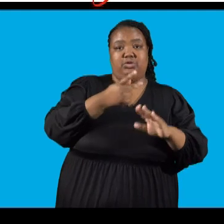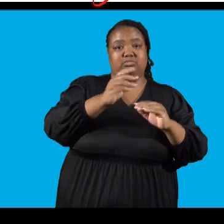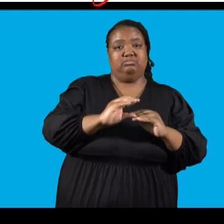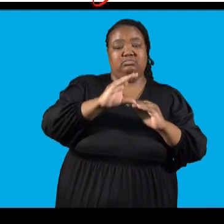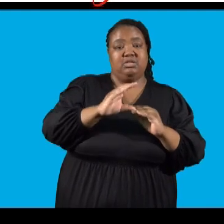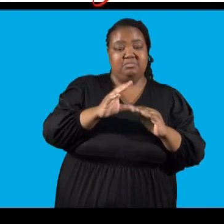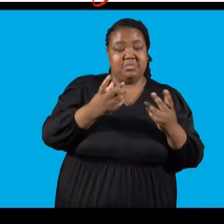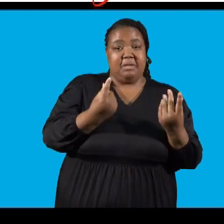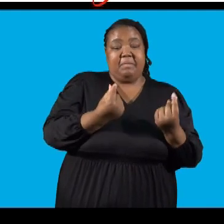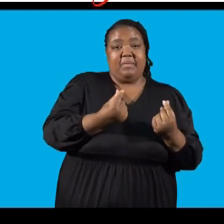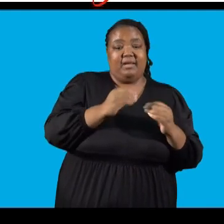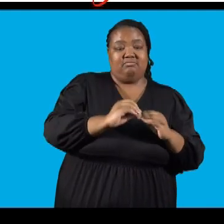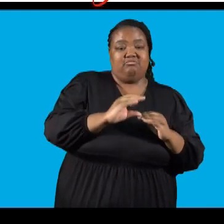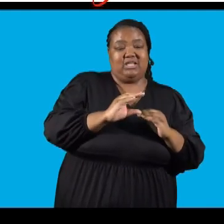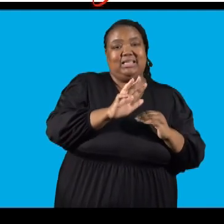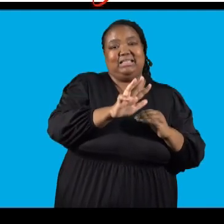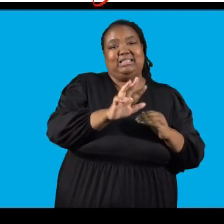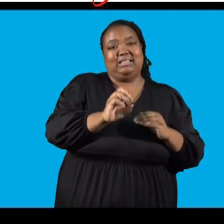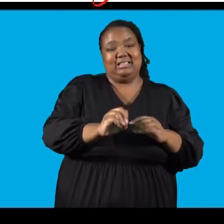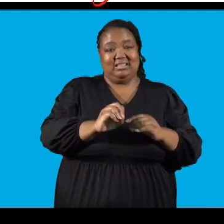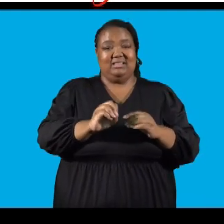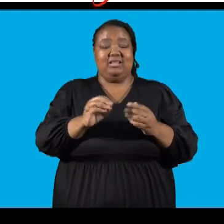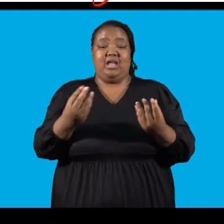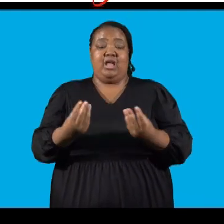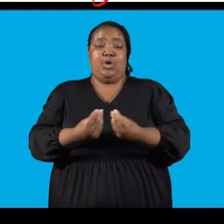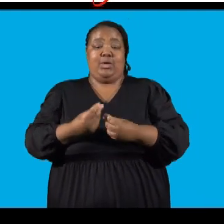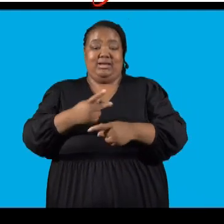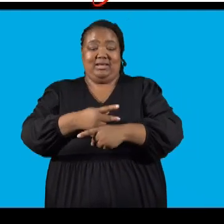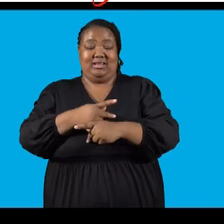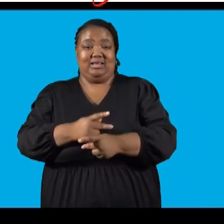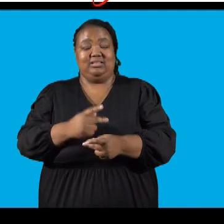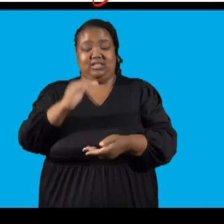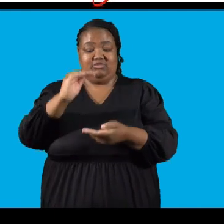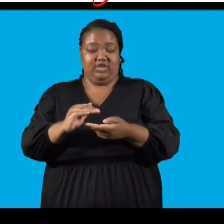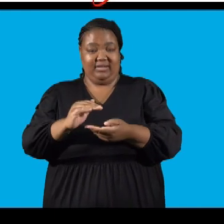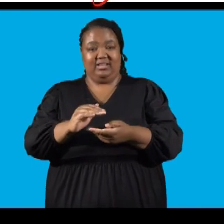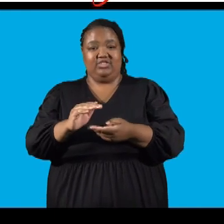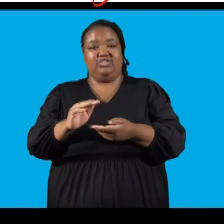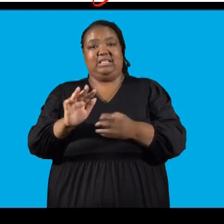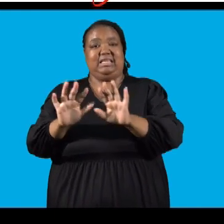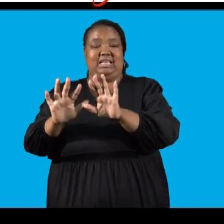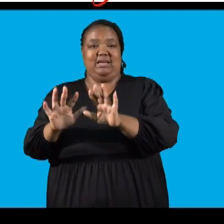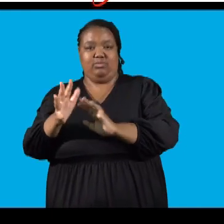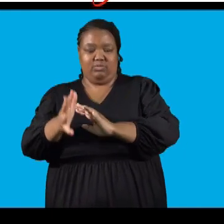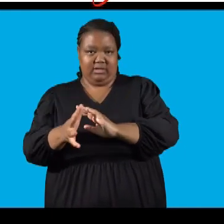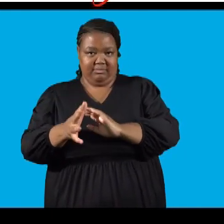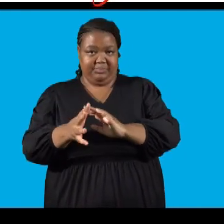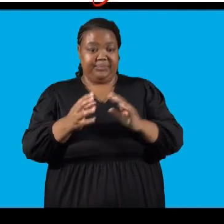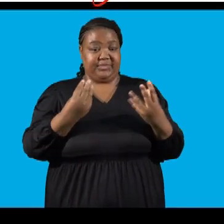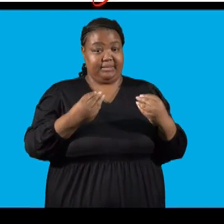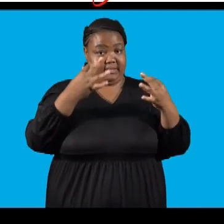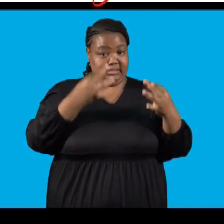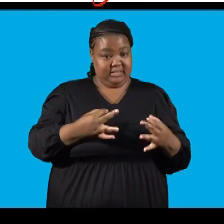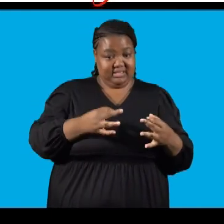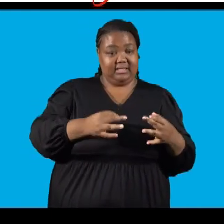firm wants to increase profits by increasing the price to 90, quantity demanded will fall to 10. So if the firm